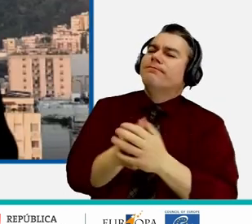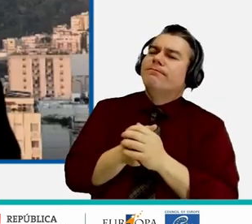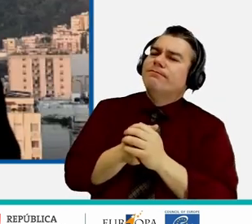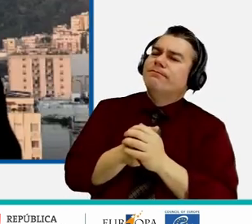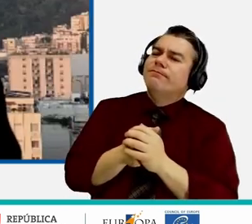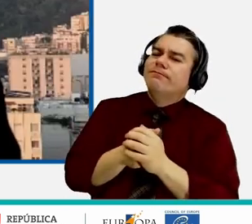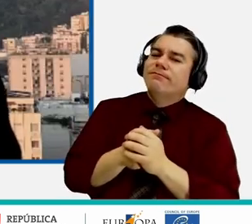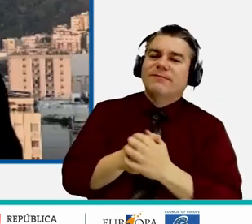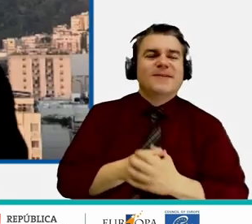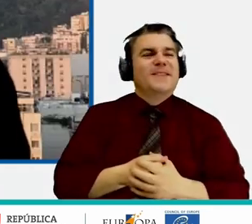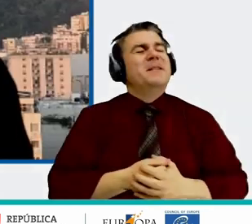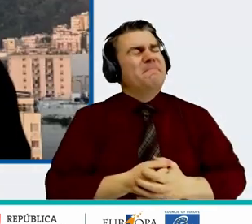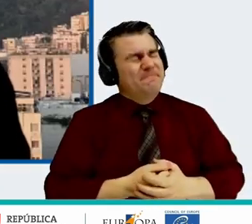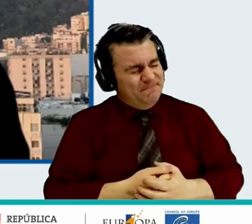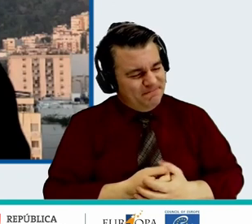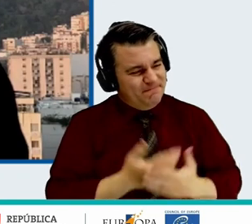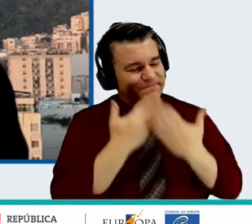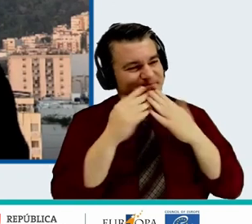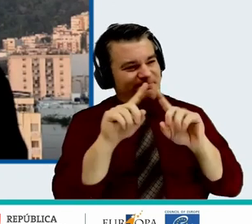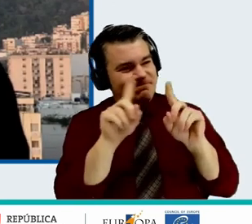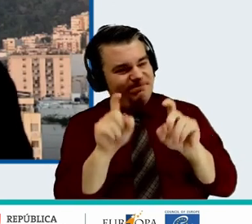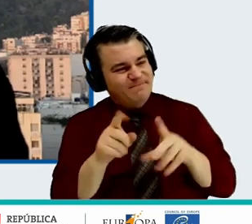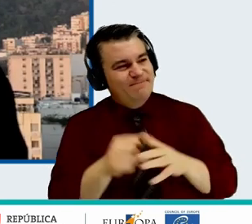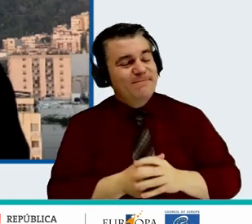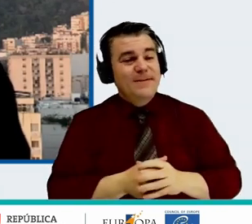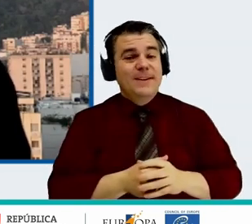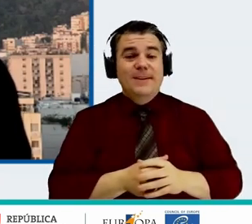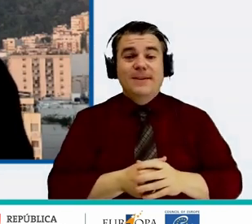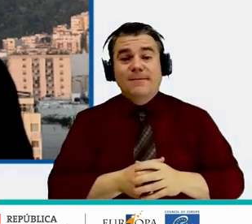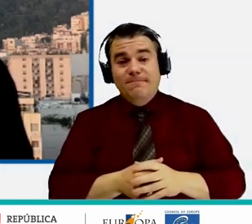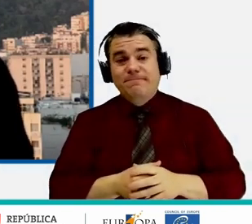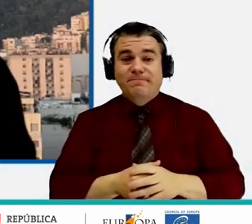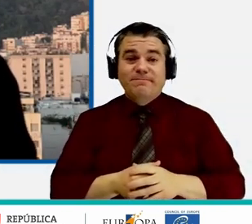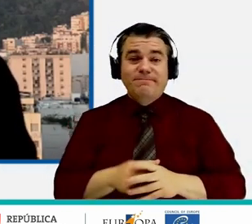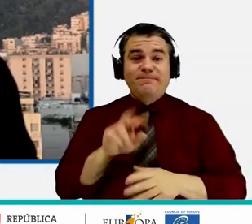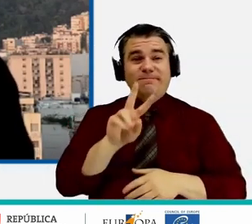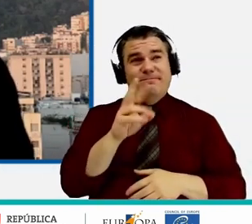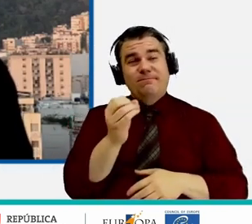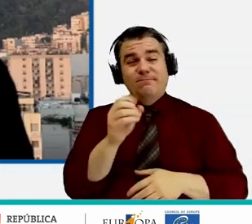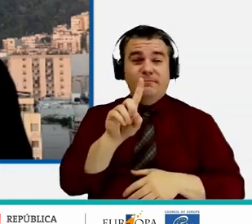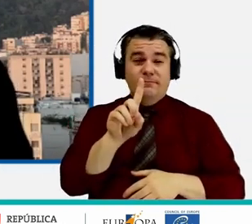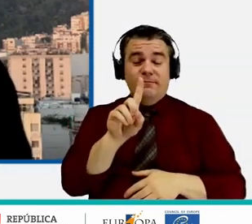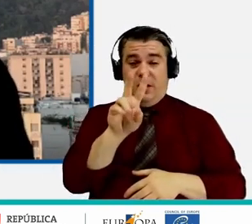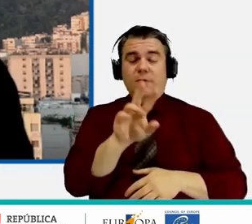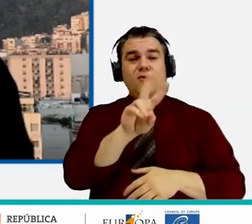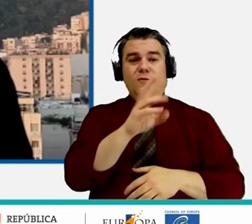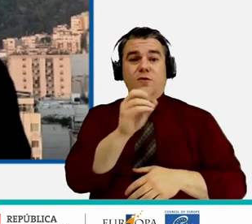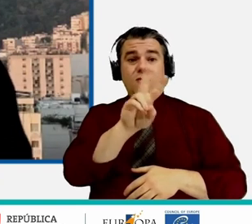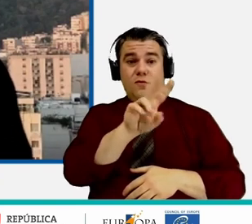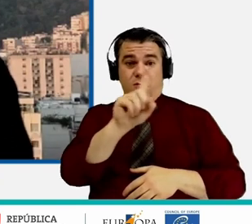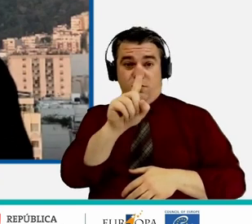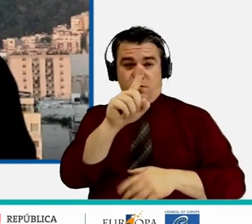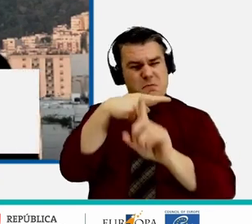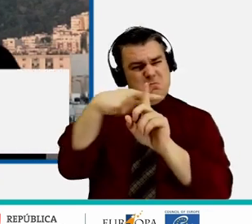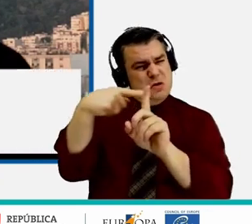Thank you. Thank you so much, Mayor, for your question. Actually, in the mid-2021, we launched a study that was trying